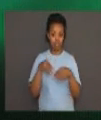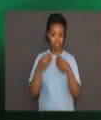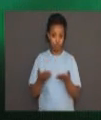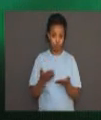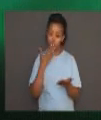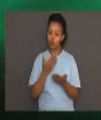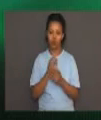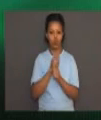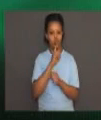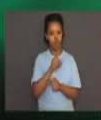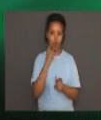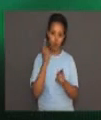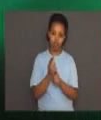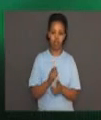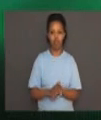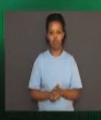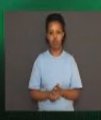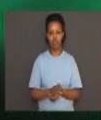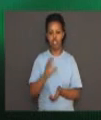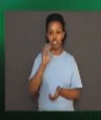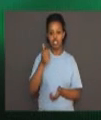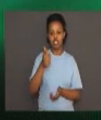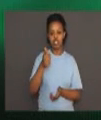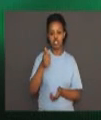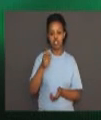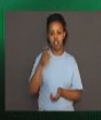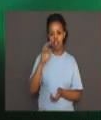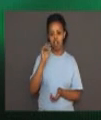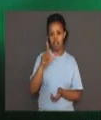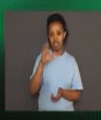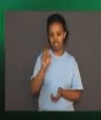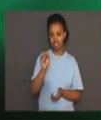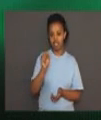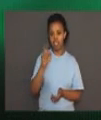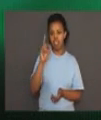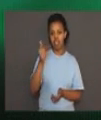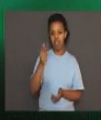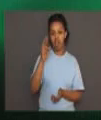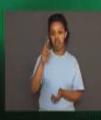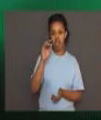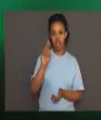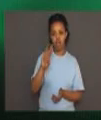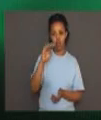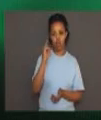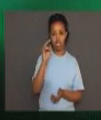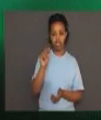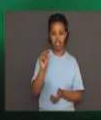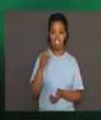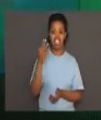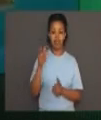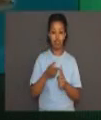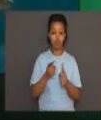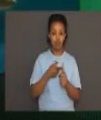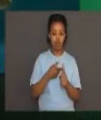work. Charles Darwin was the man who first proposed the theory of